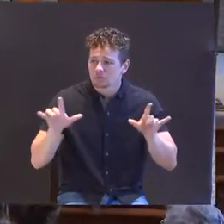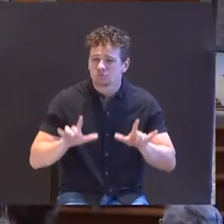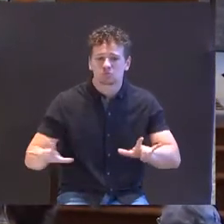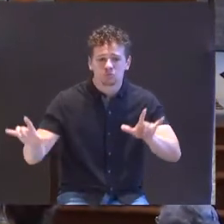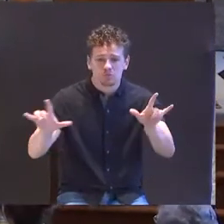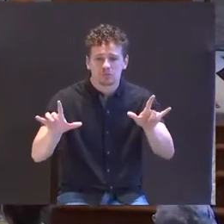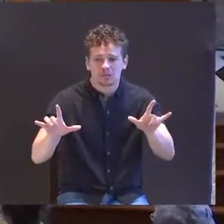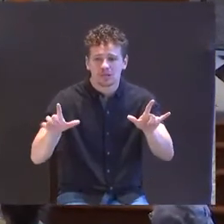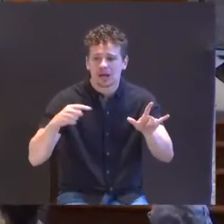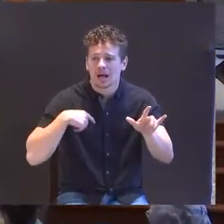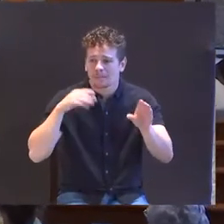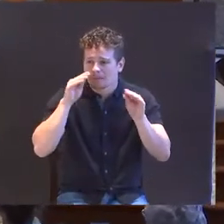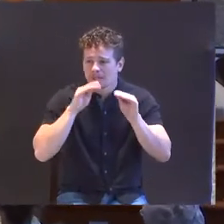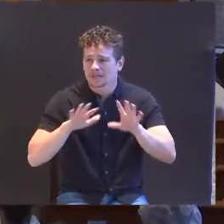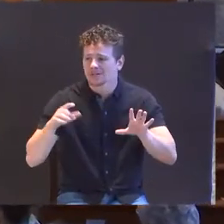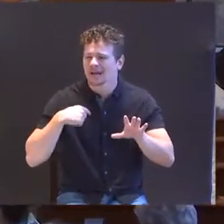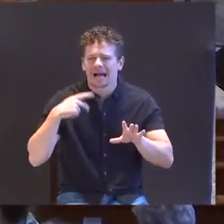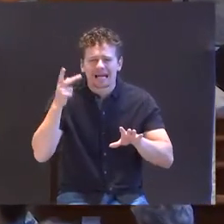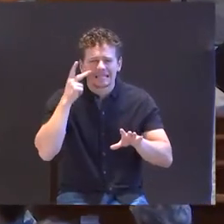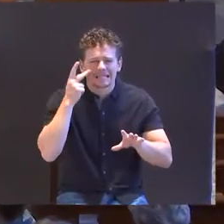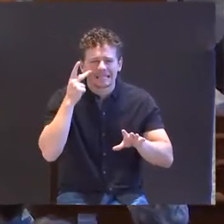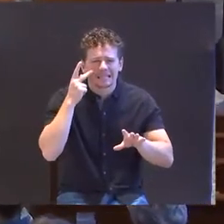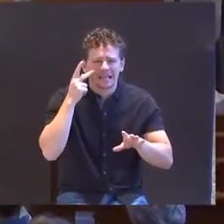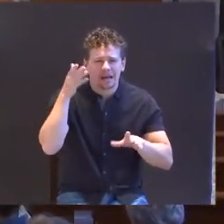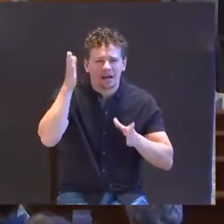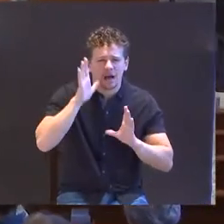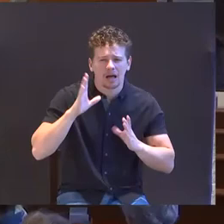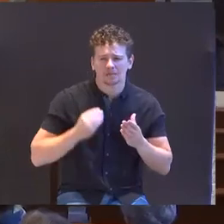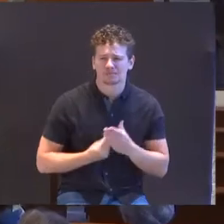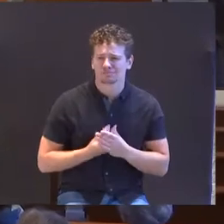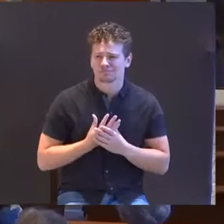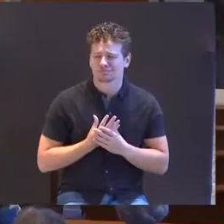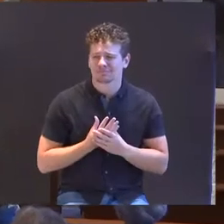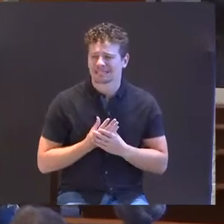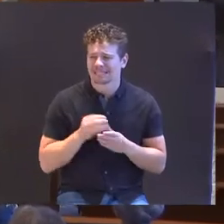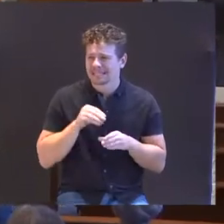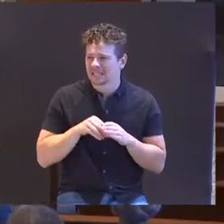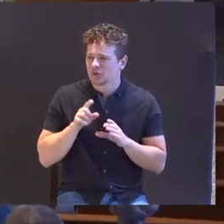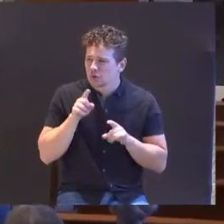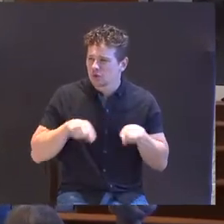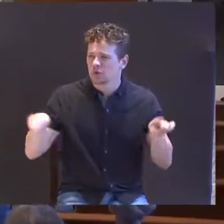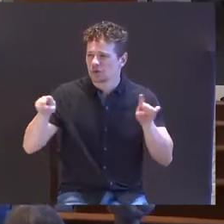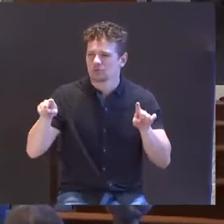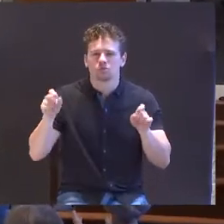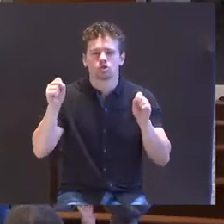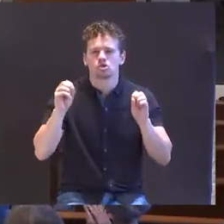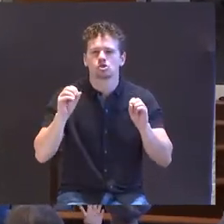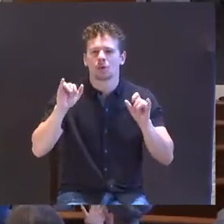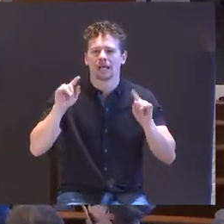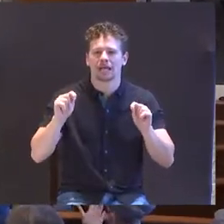living presence of God within you, and you give me great hope. And so it is, amen.